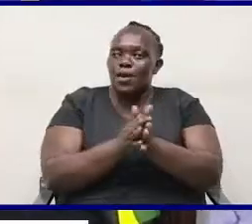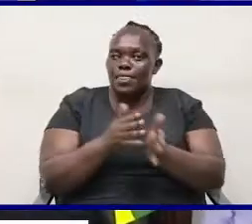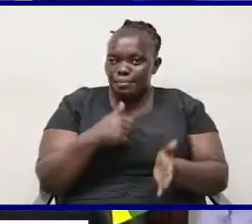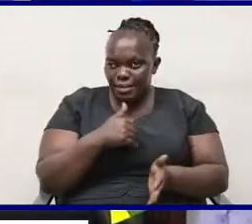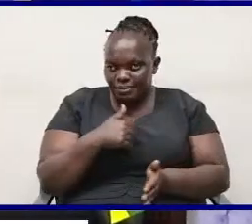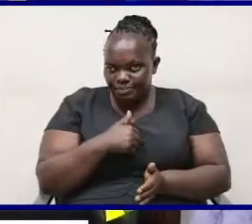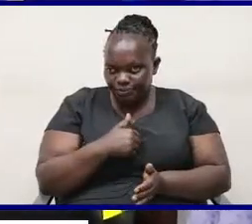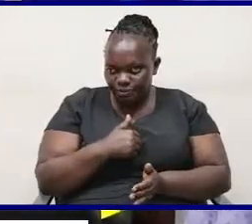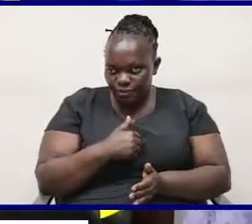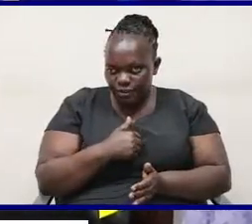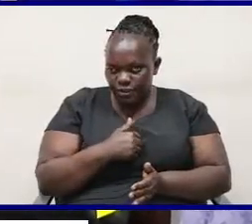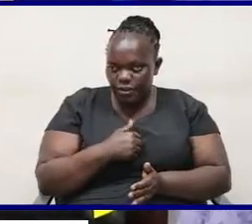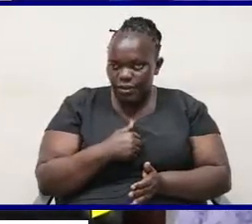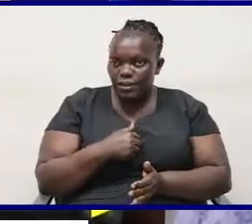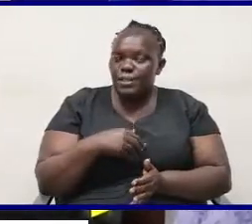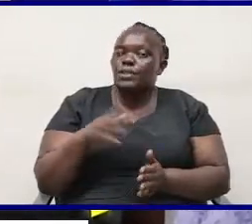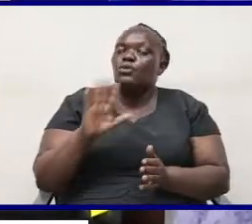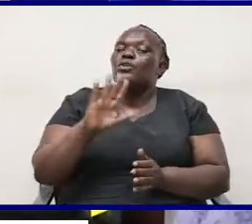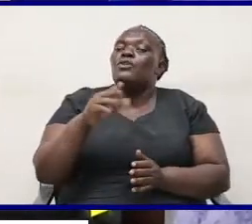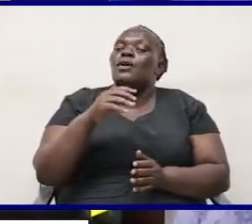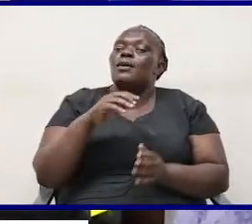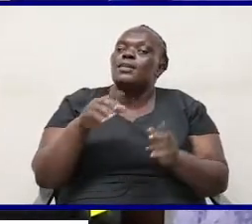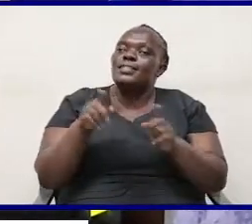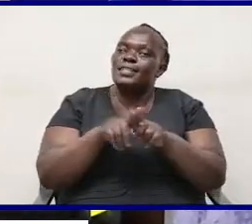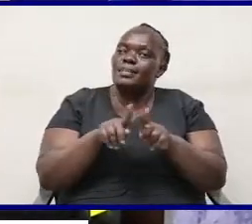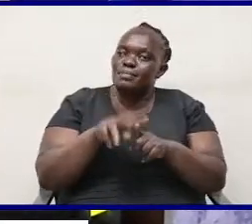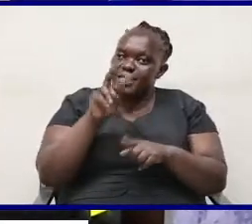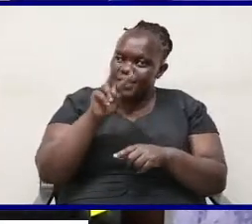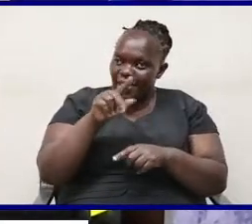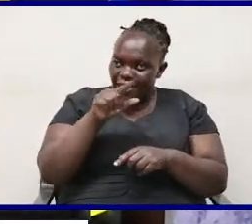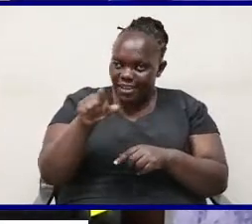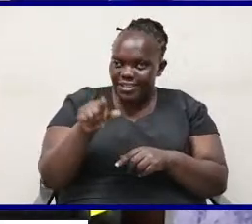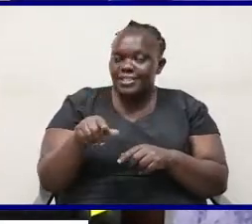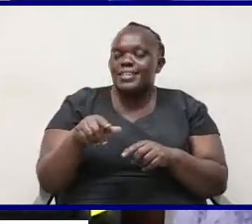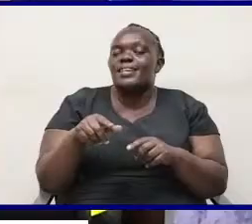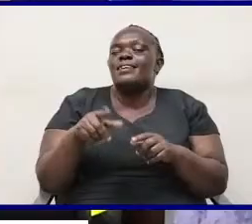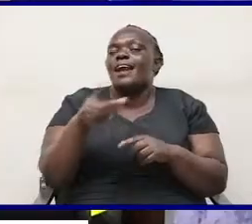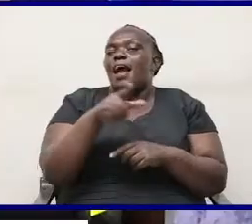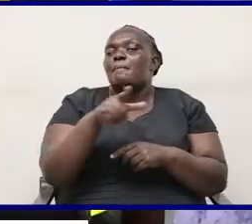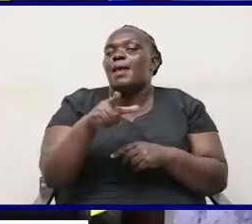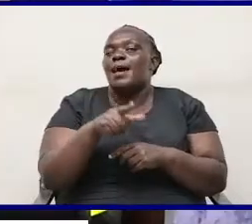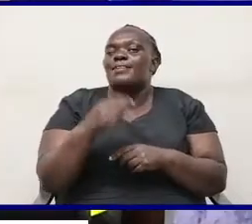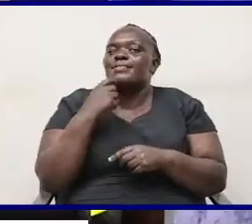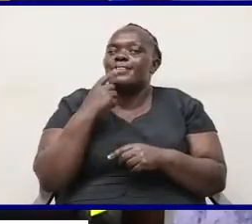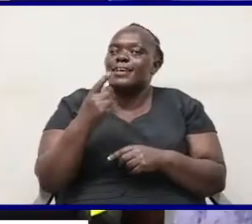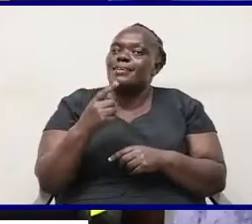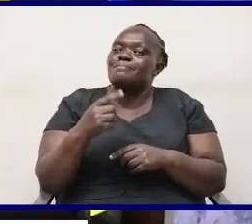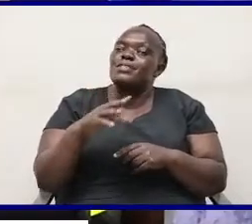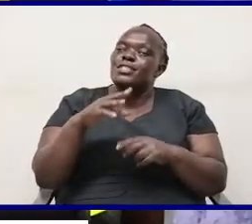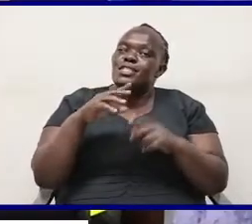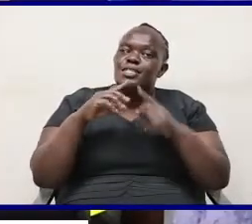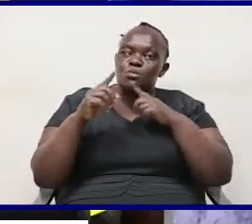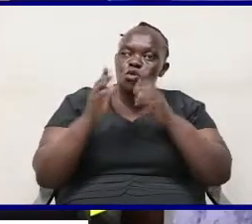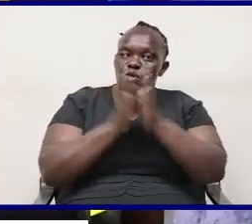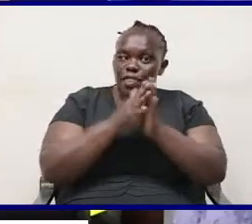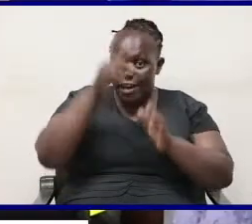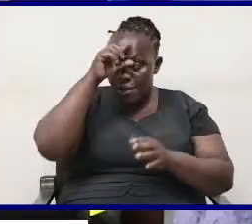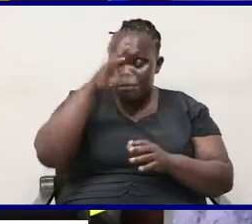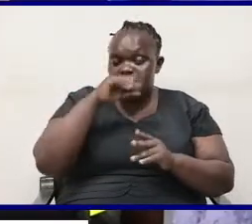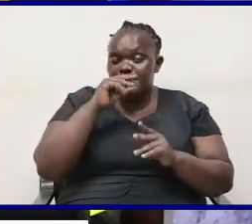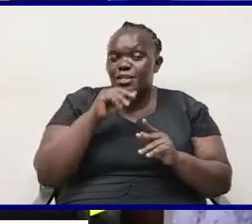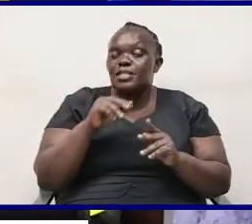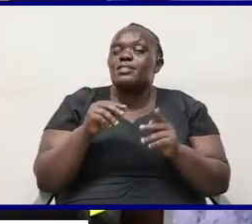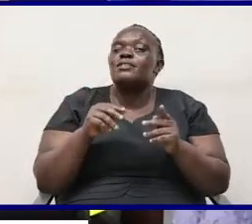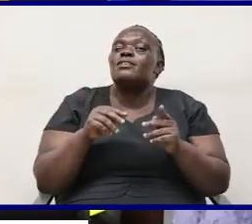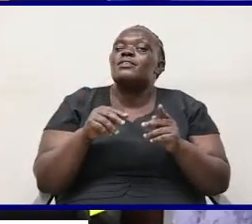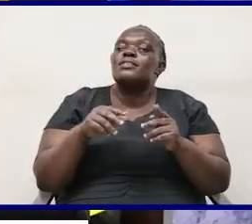Still stand with the mic. Yes, with your mic. Nataka uangalie ile kamera pale. Tuseme Sema na Spox, Bonga na